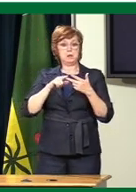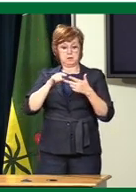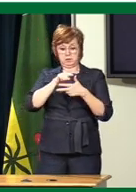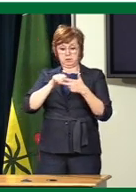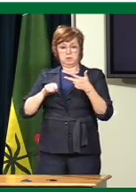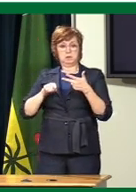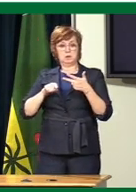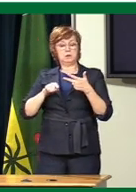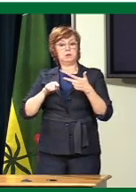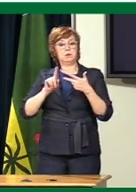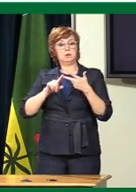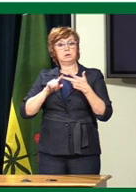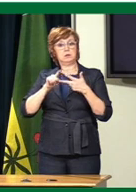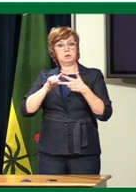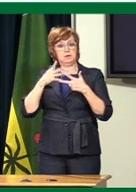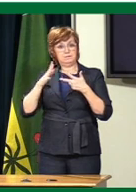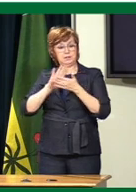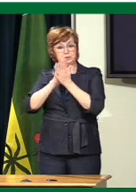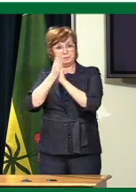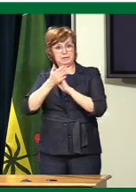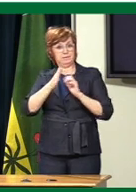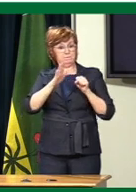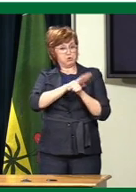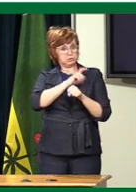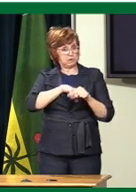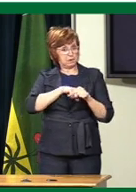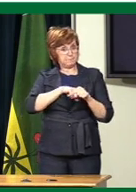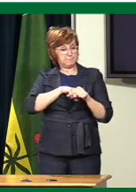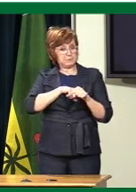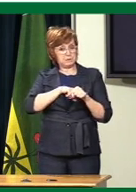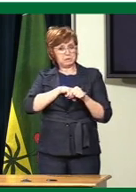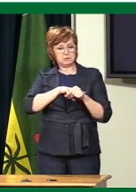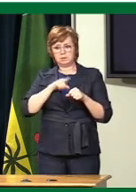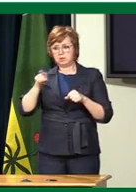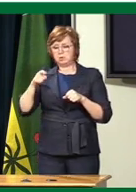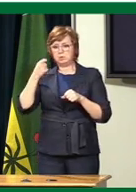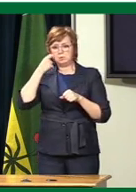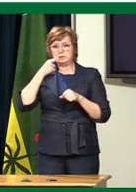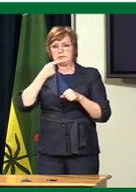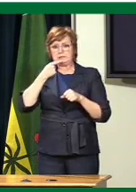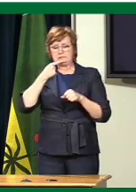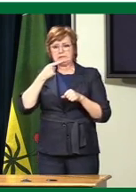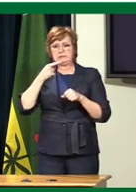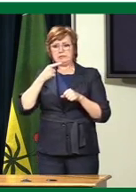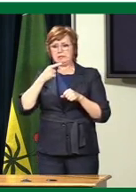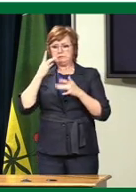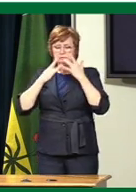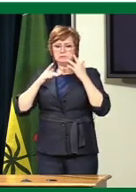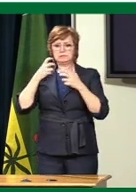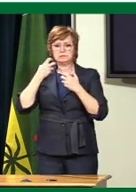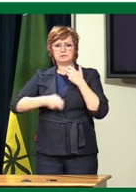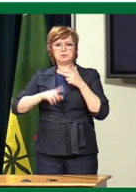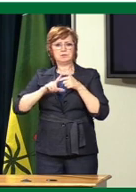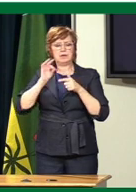FTE? Because you mentioned a lot about the need for people. How many of these people are now full-time or overtime?